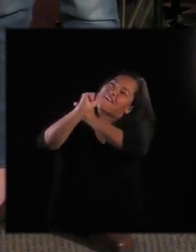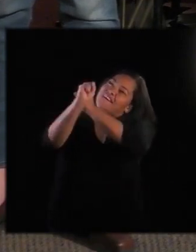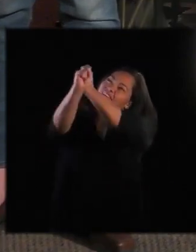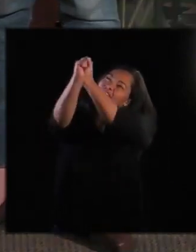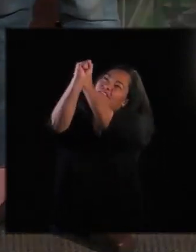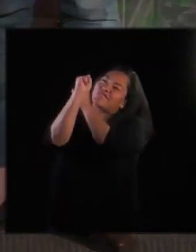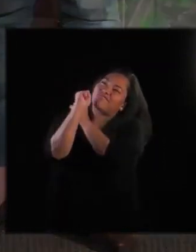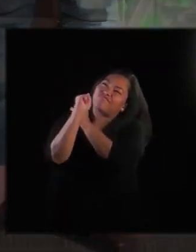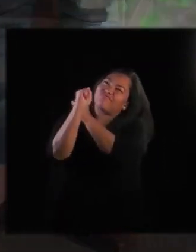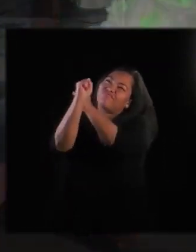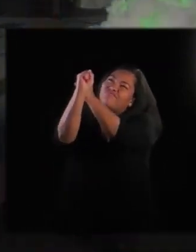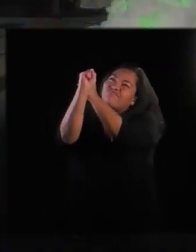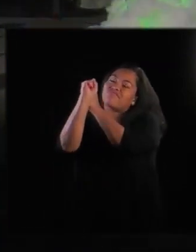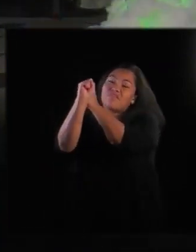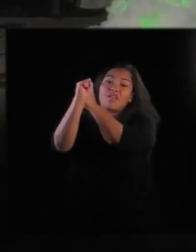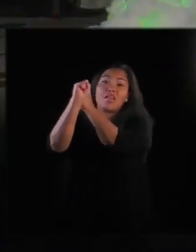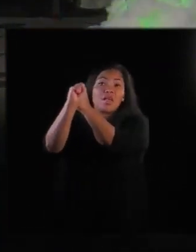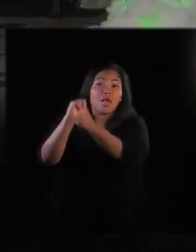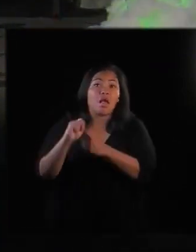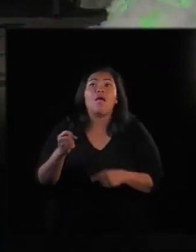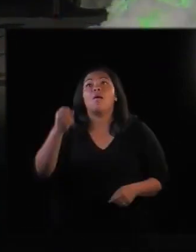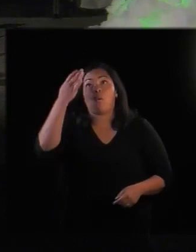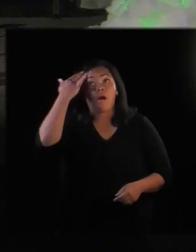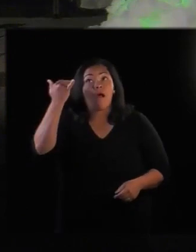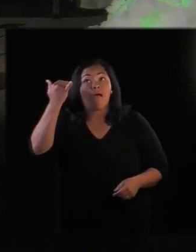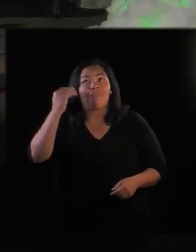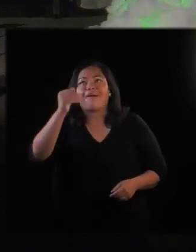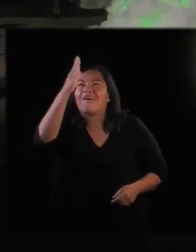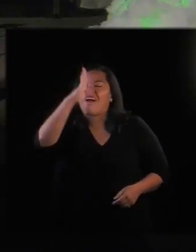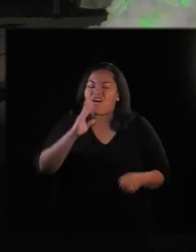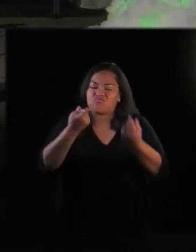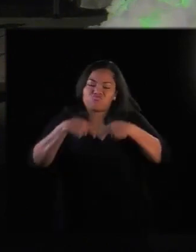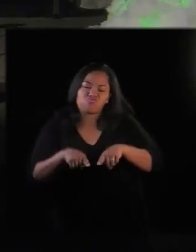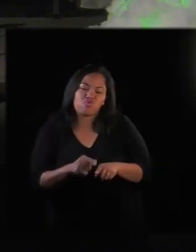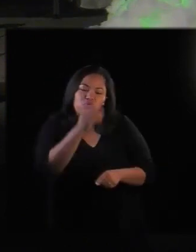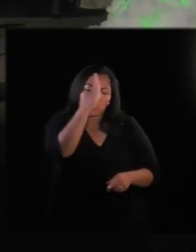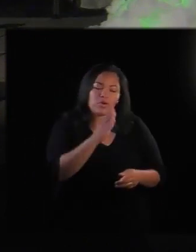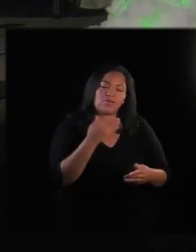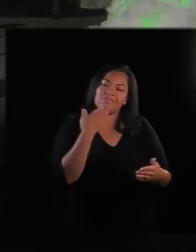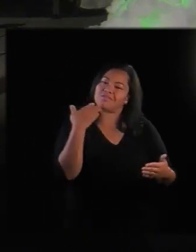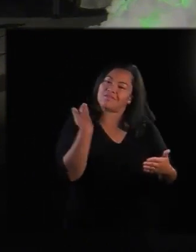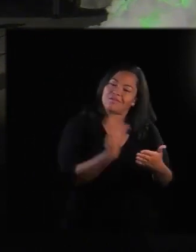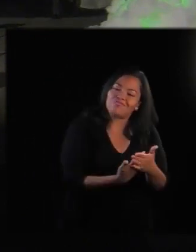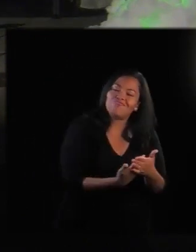friend. See, does it's the God of the